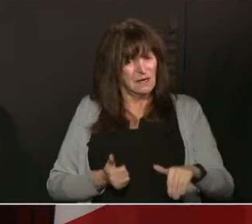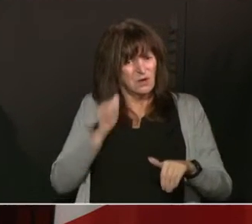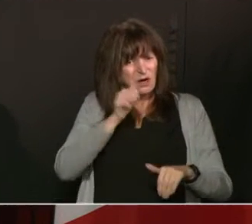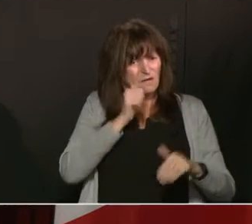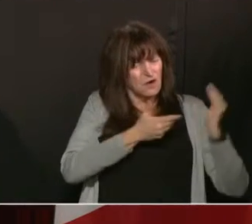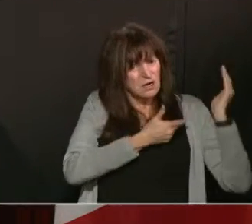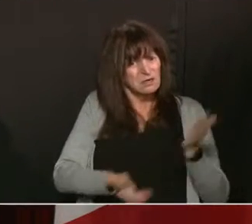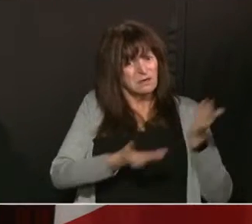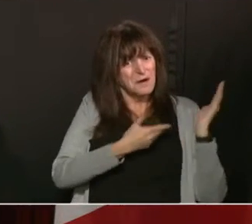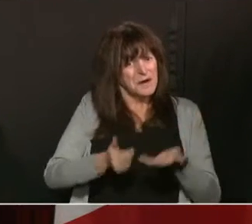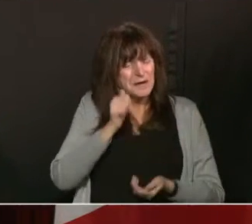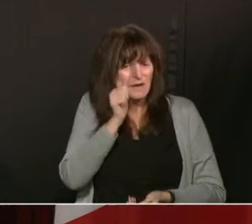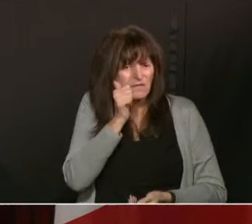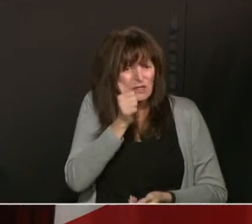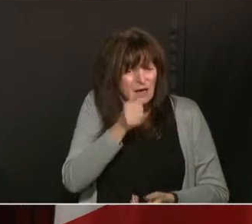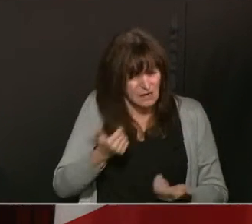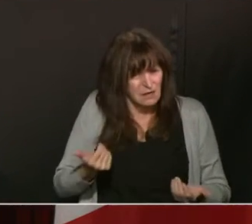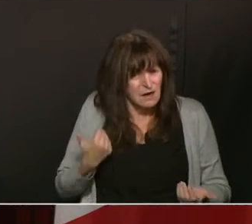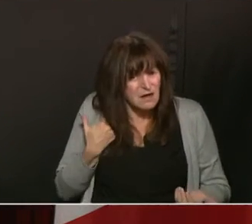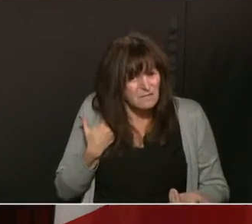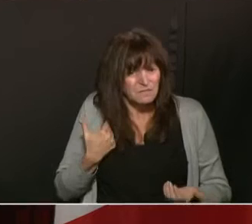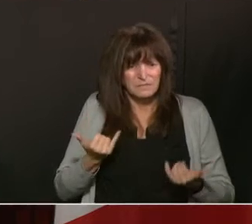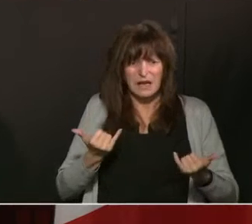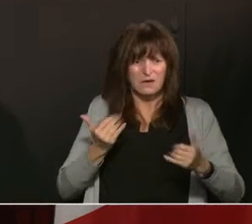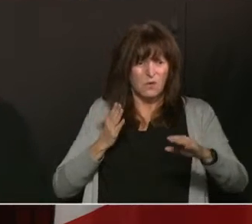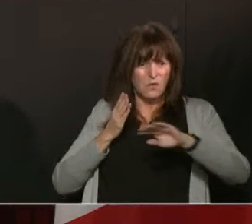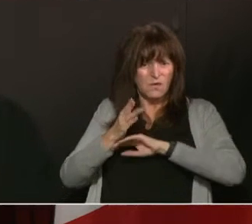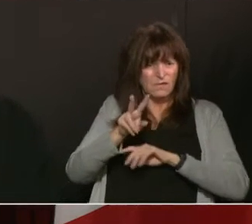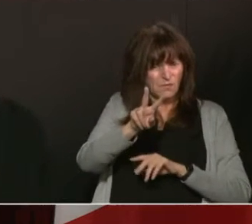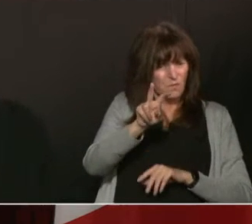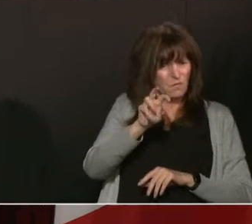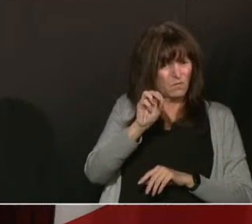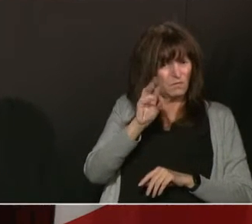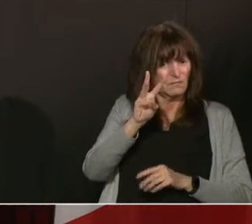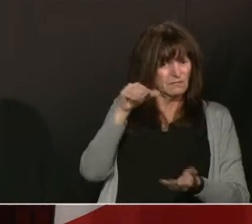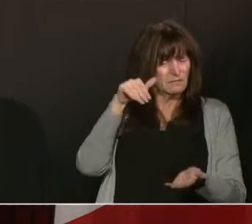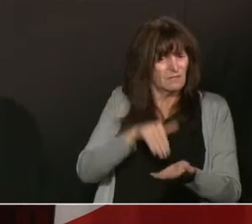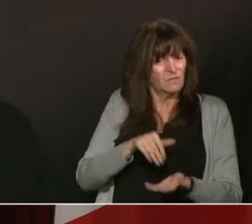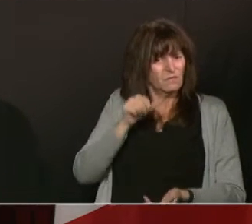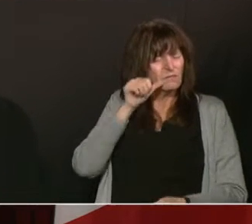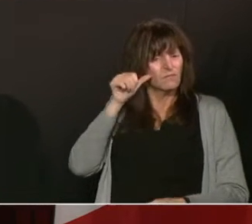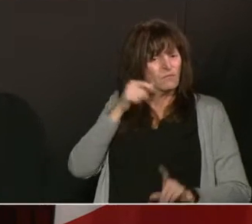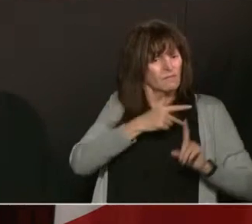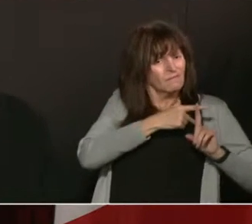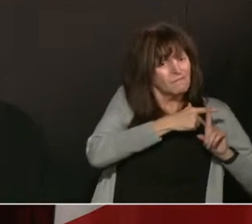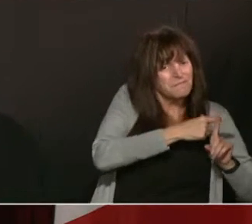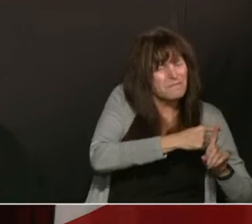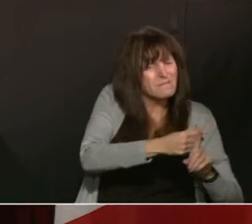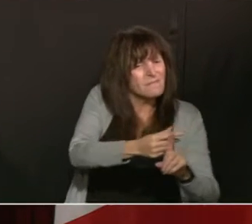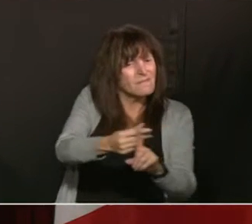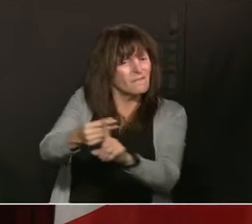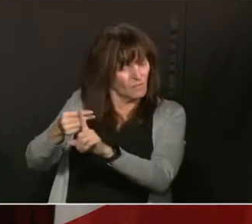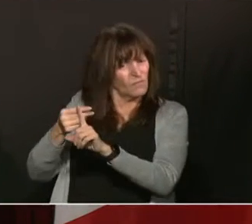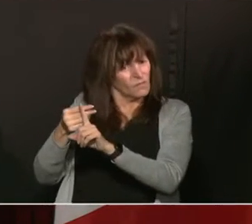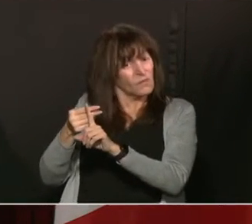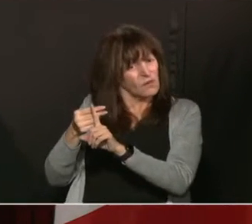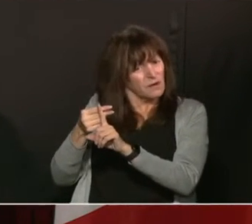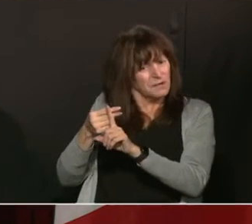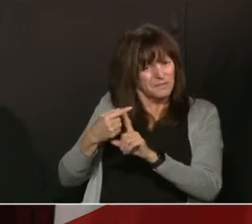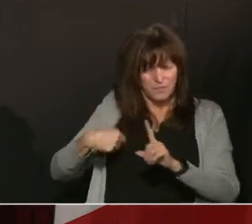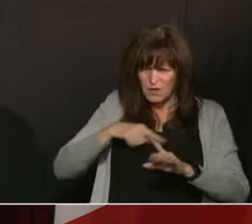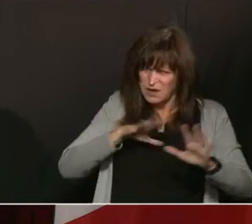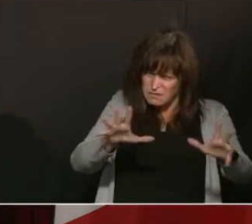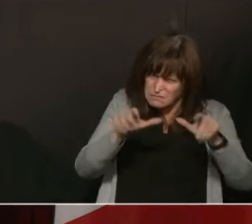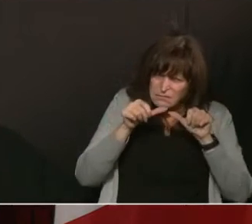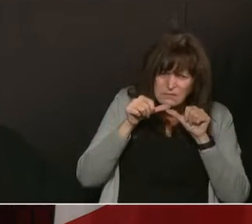say that over 206,000 doses were administered yesterday. We're continuing to ramp up capacity over the coming